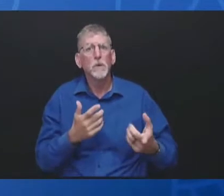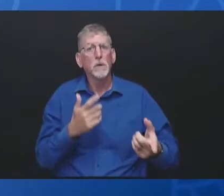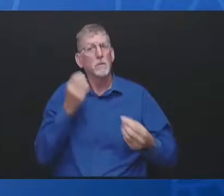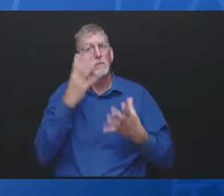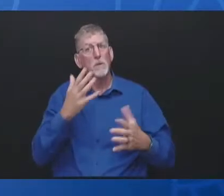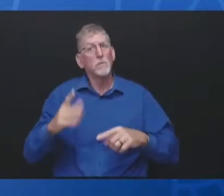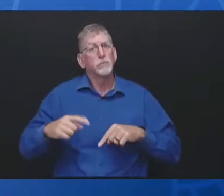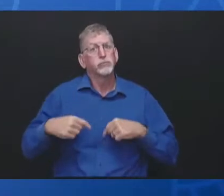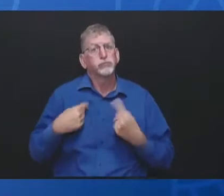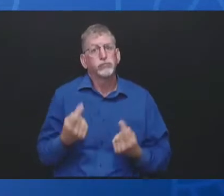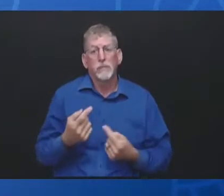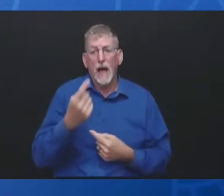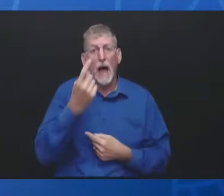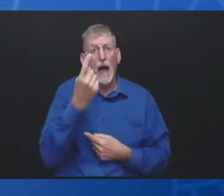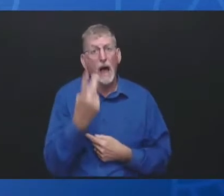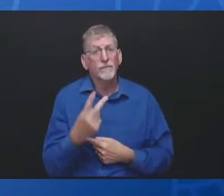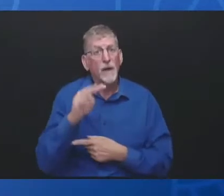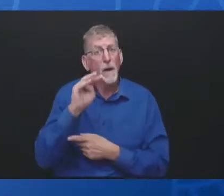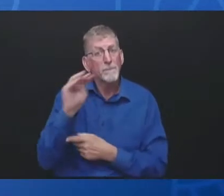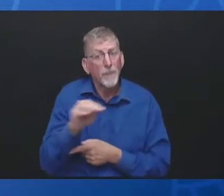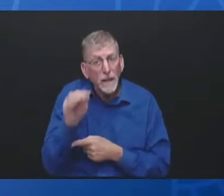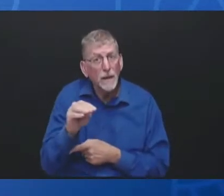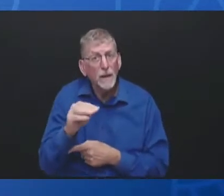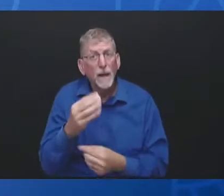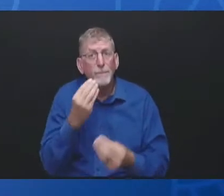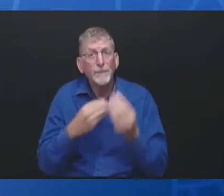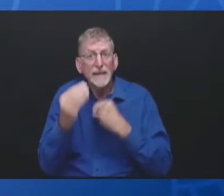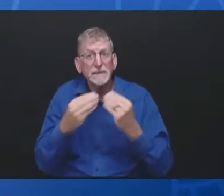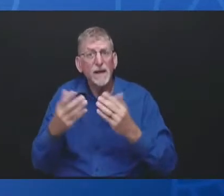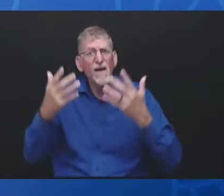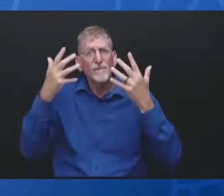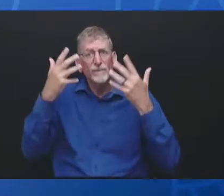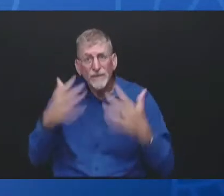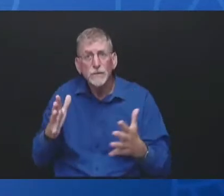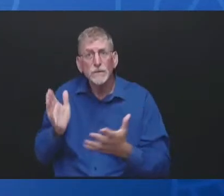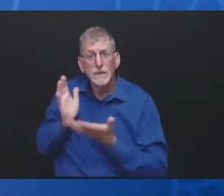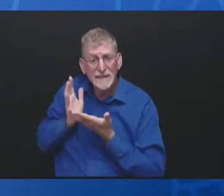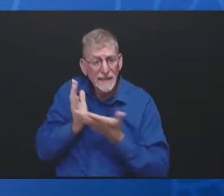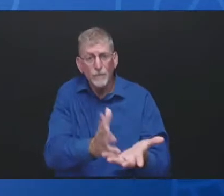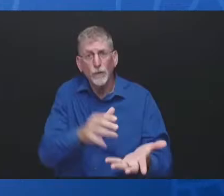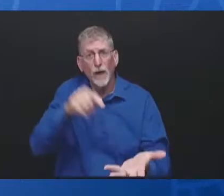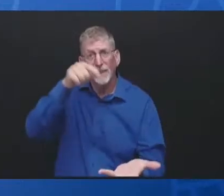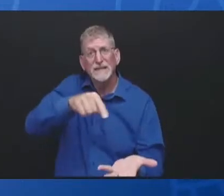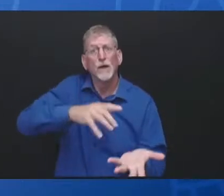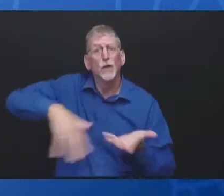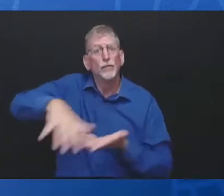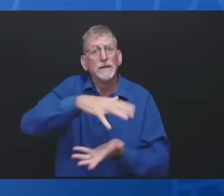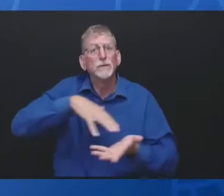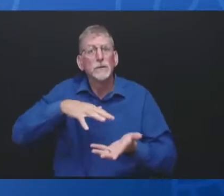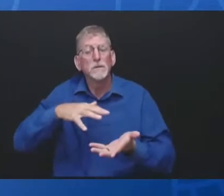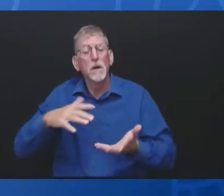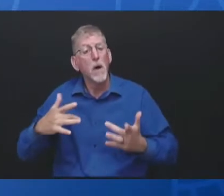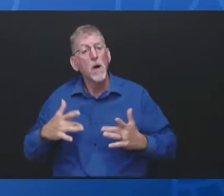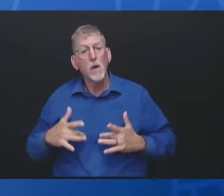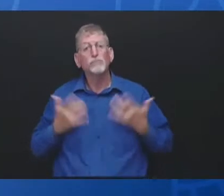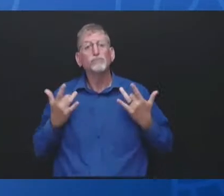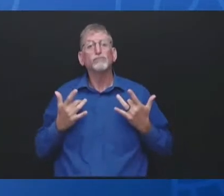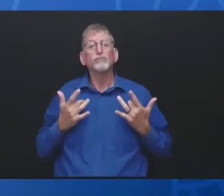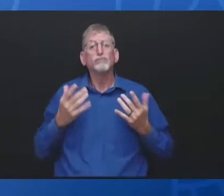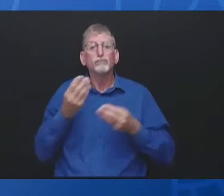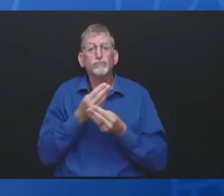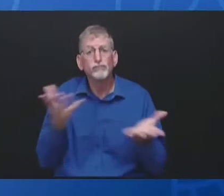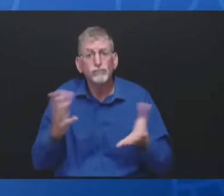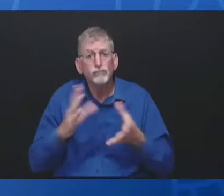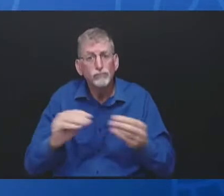500,000 meals have been delivered into that region. I am pleased to be able to say that to you without dealing